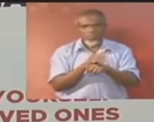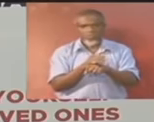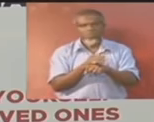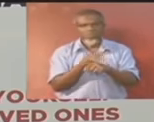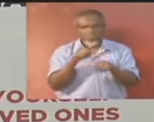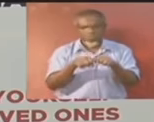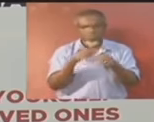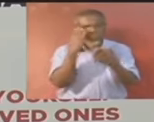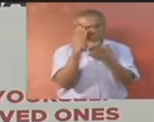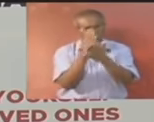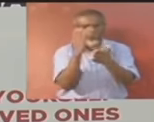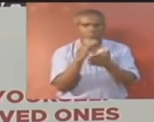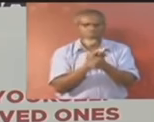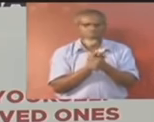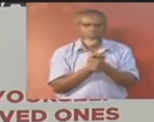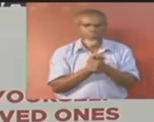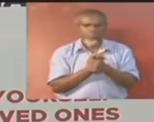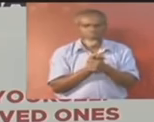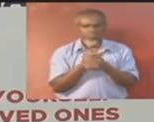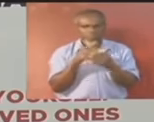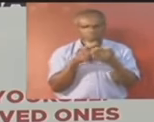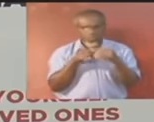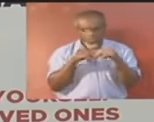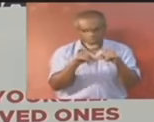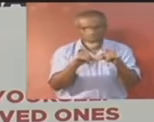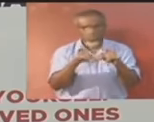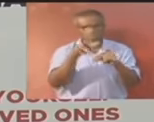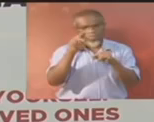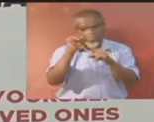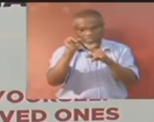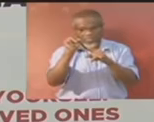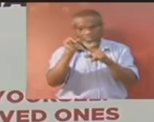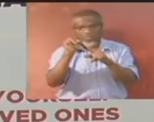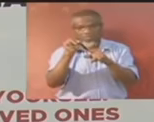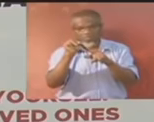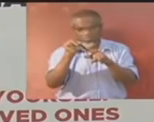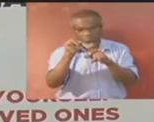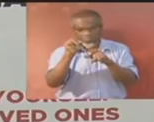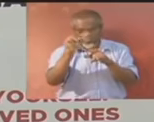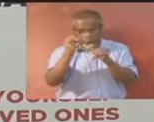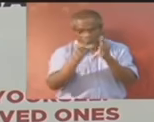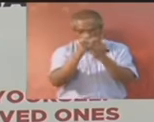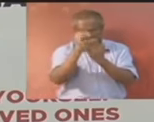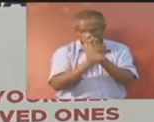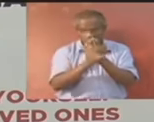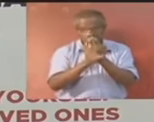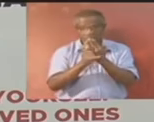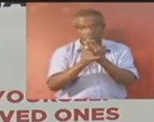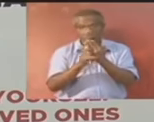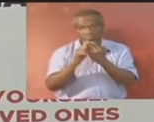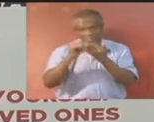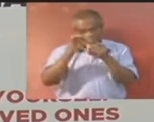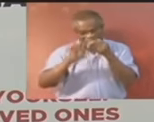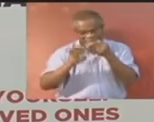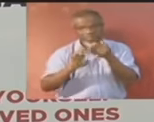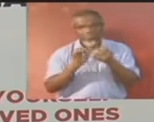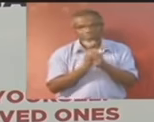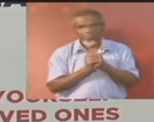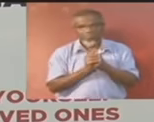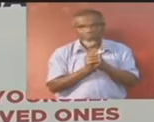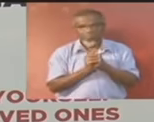2021. However, I'd like to state, as per the public health regulations, all essential businesses, groceries, pharmacies,